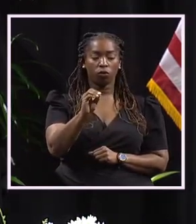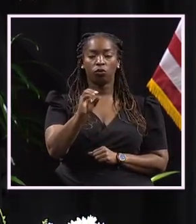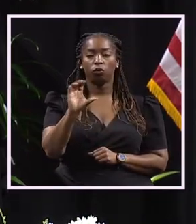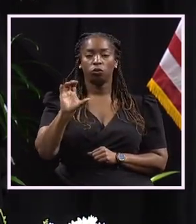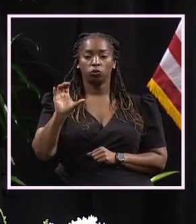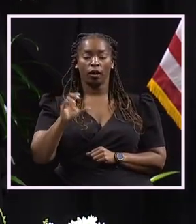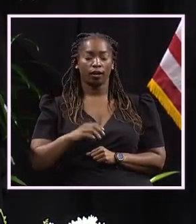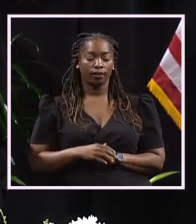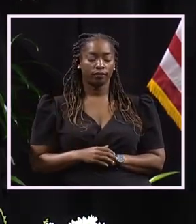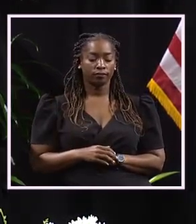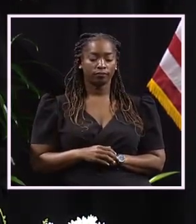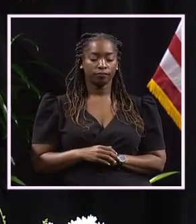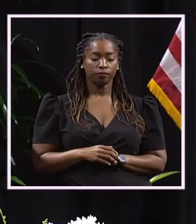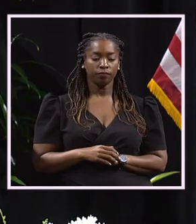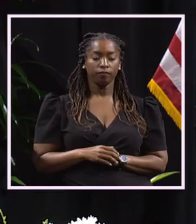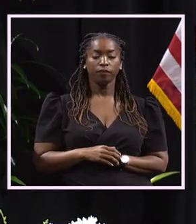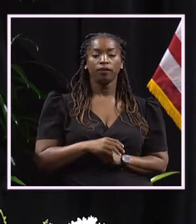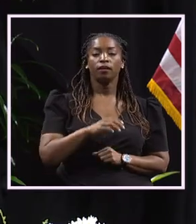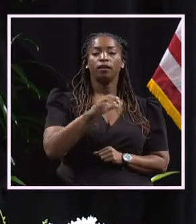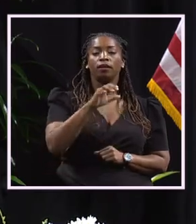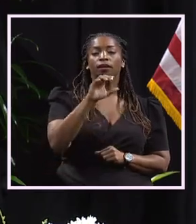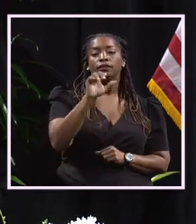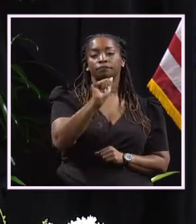Ayumire Tiwalola Adesoye.